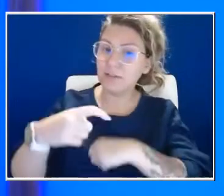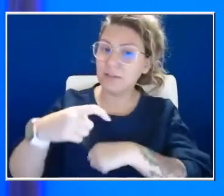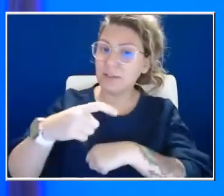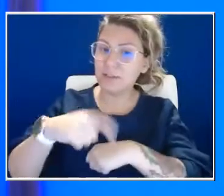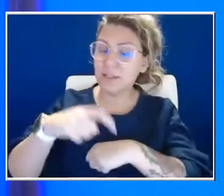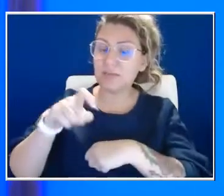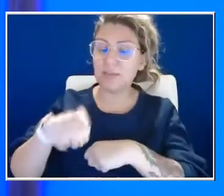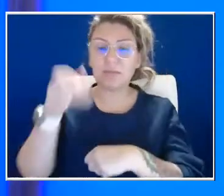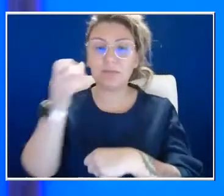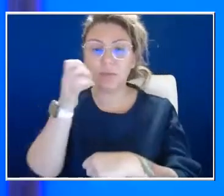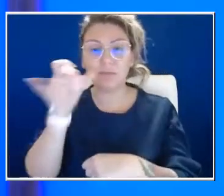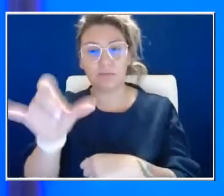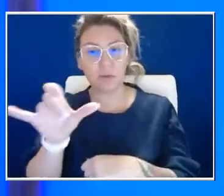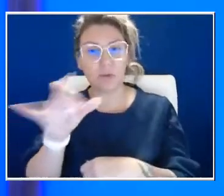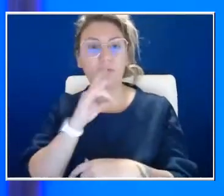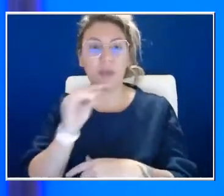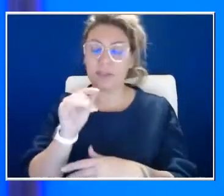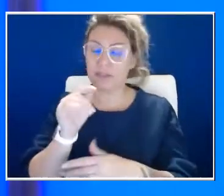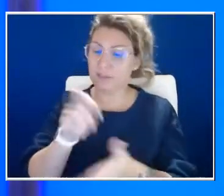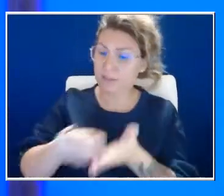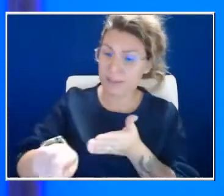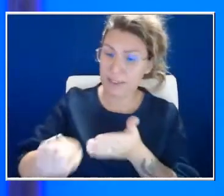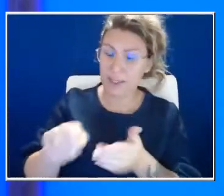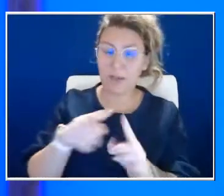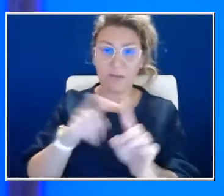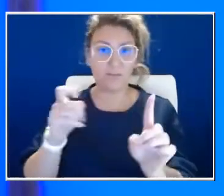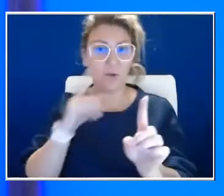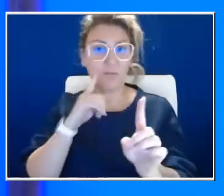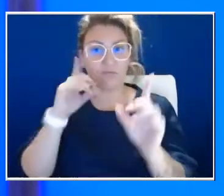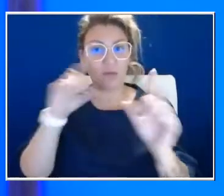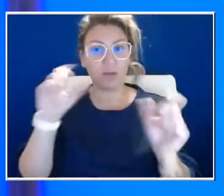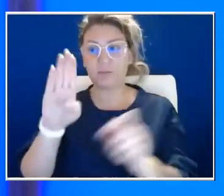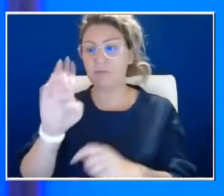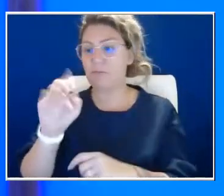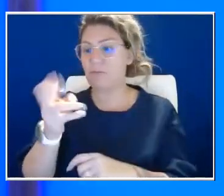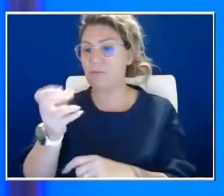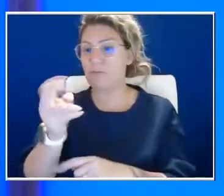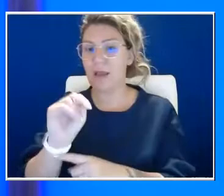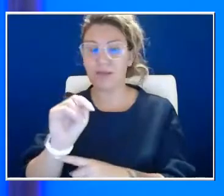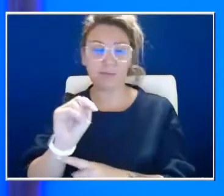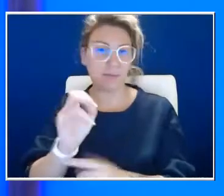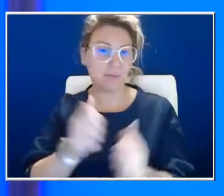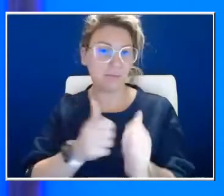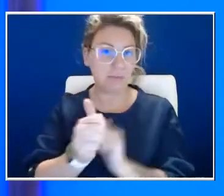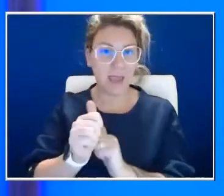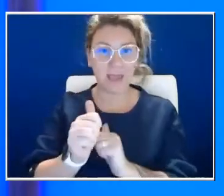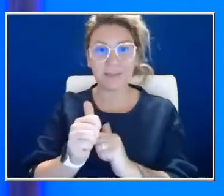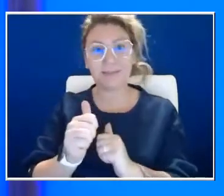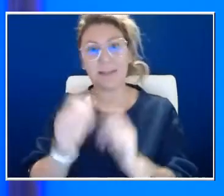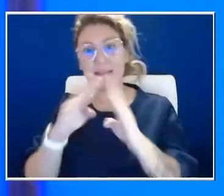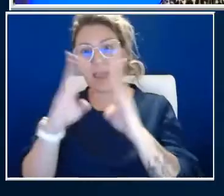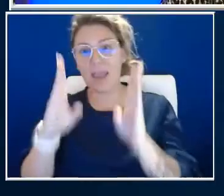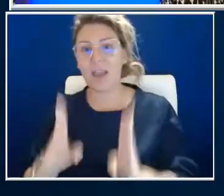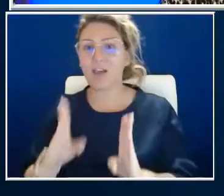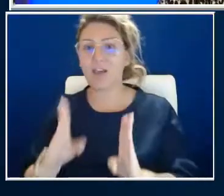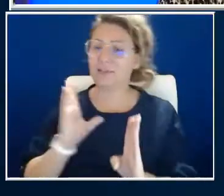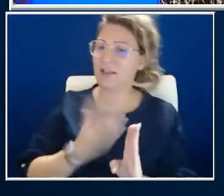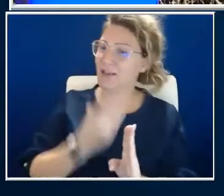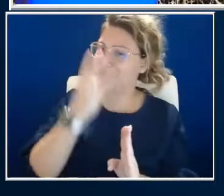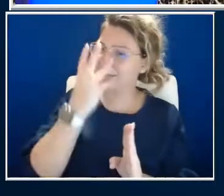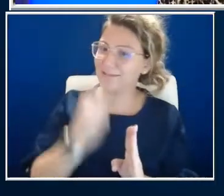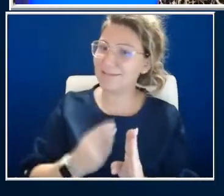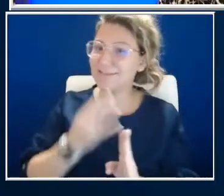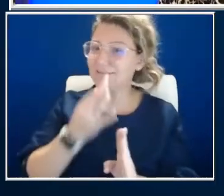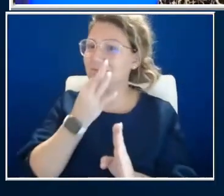signed by President Biden before fully approved. So let's bring in our sleep specialist, Dr. Luthra. Good morning. How are you